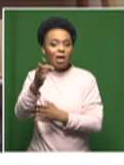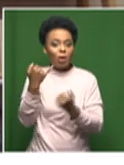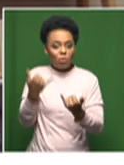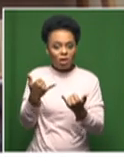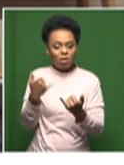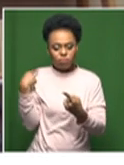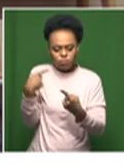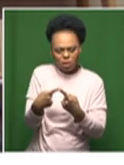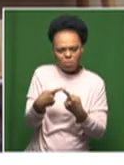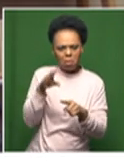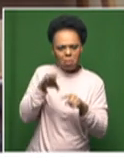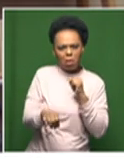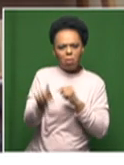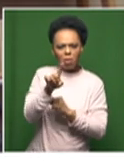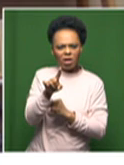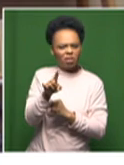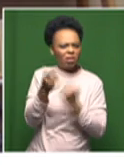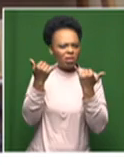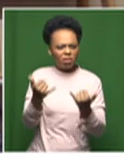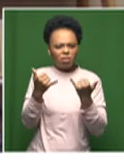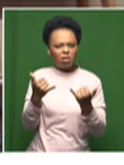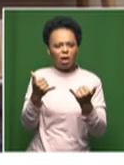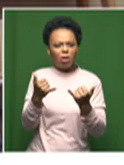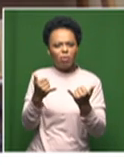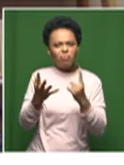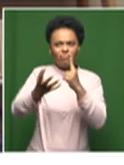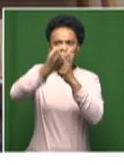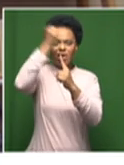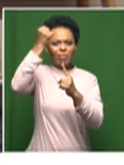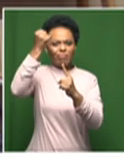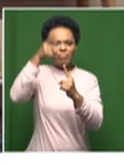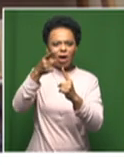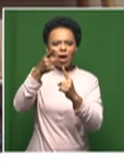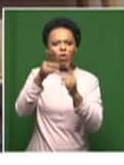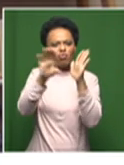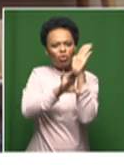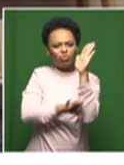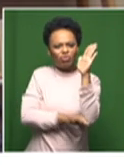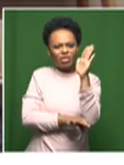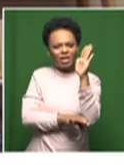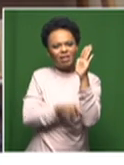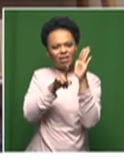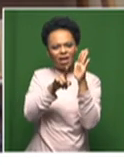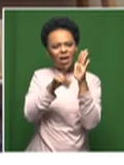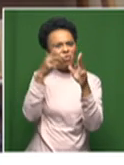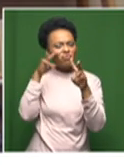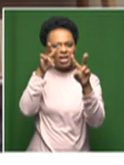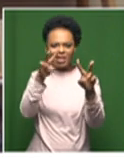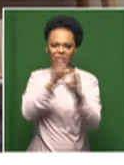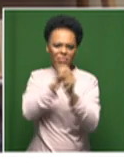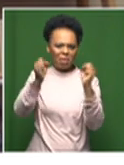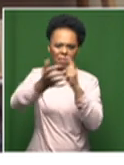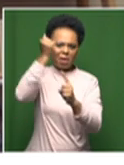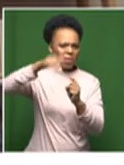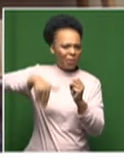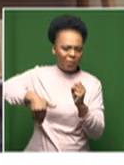that we have not actualized the vision in our constitution. So what as you